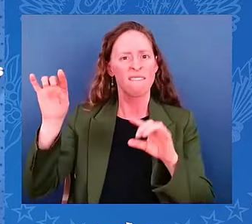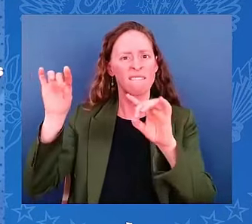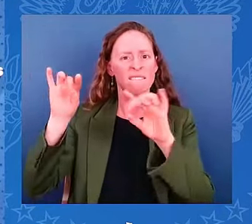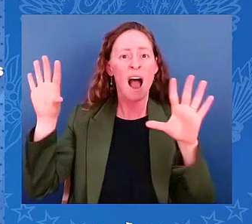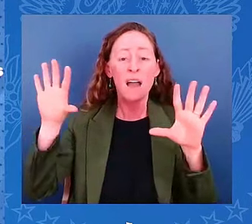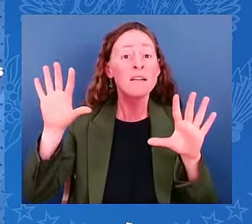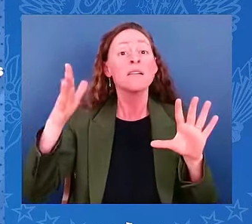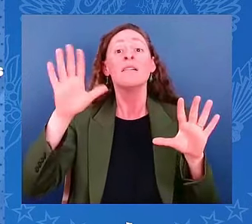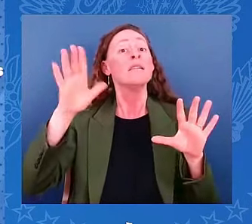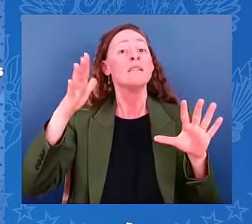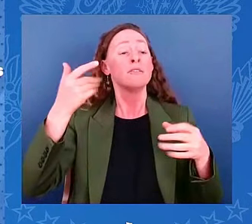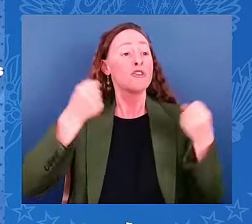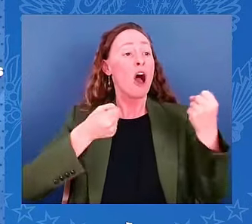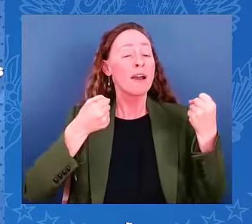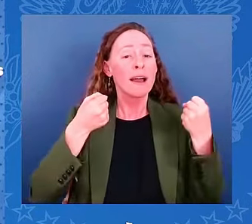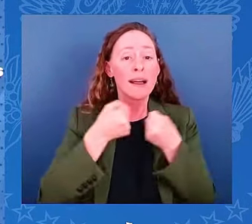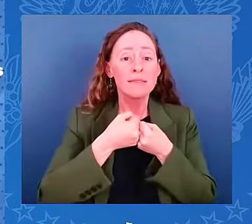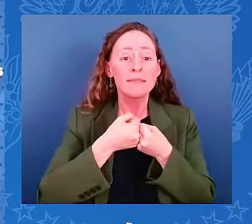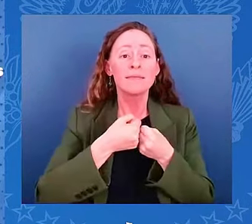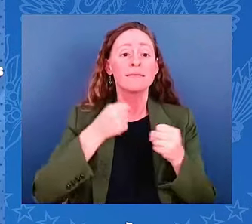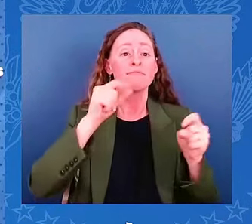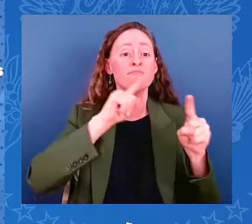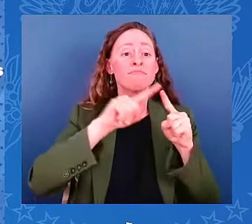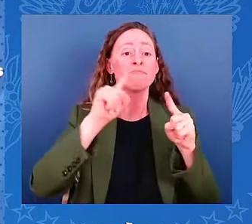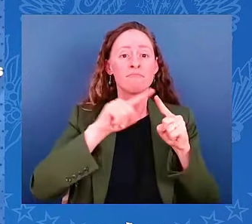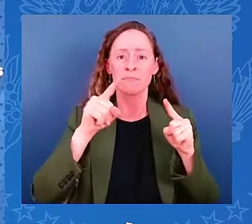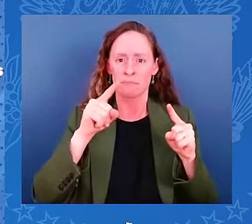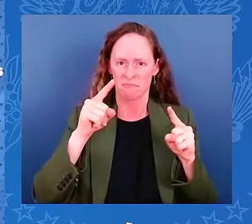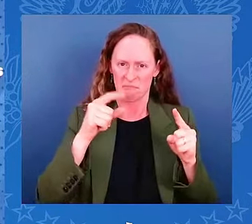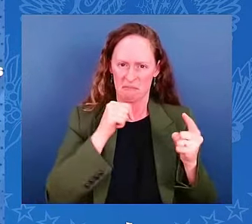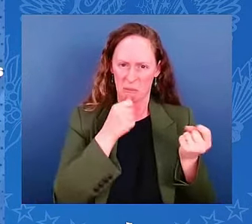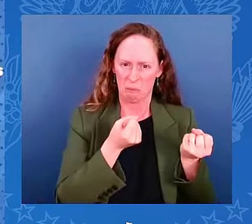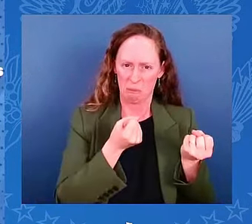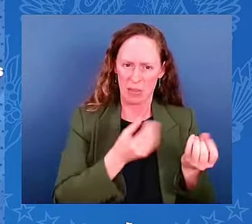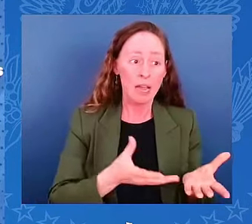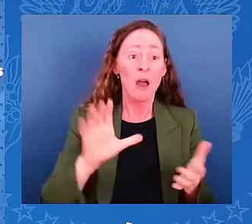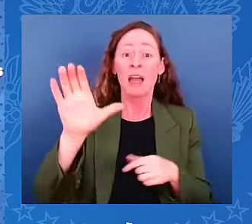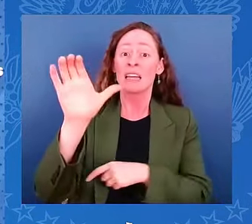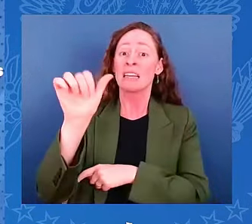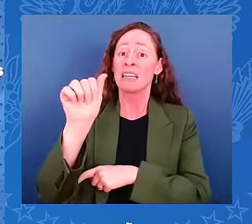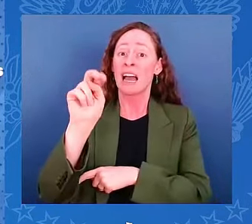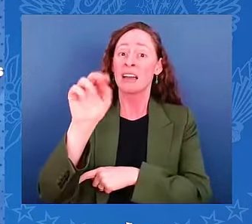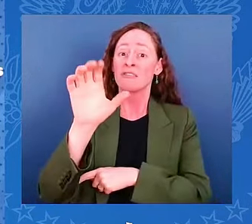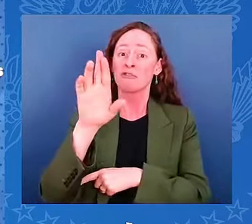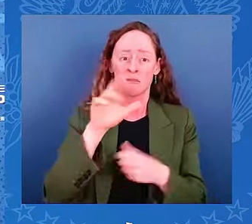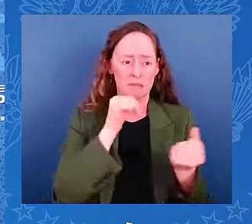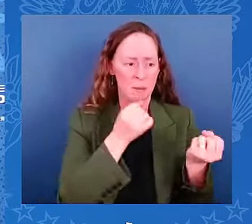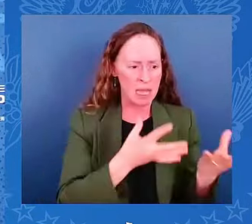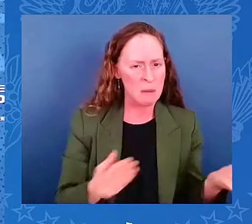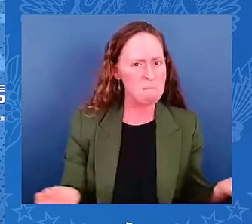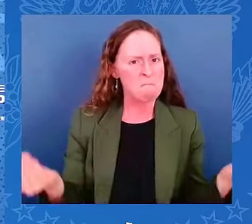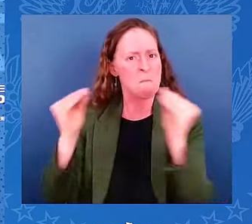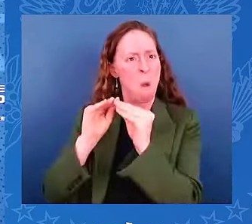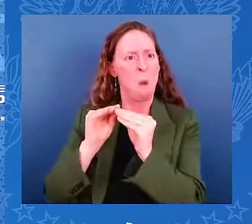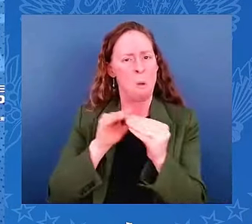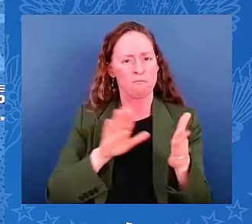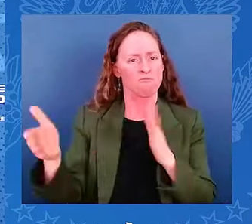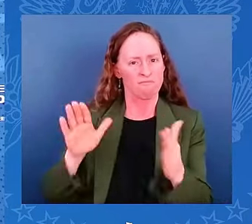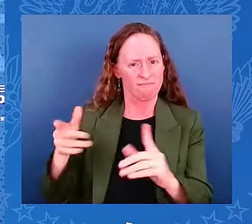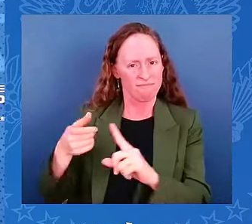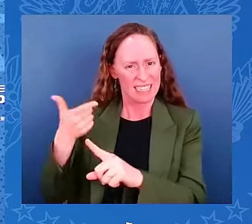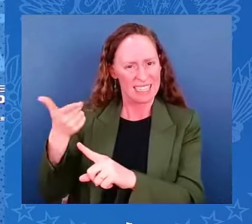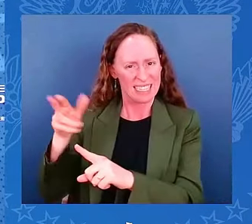convention recently, he's proud that, quote, "I did nothing on guns when I was president." And by doing nothing, he made the